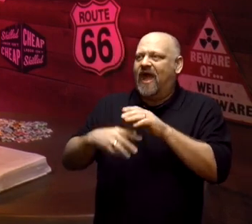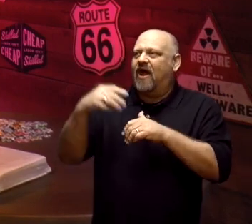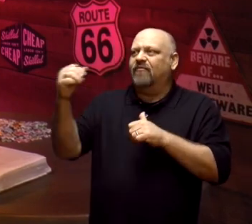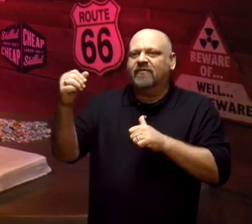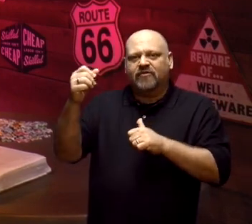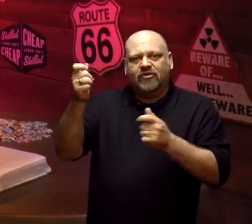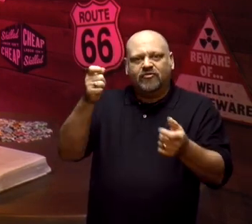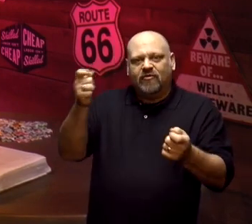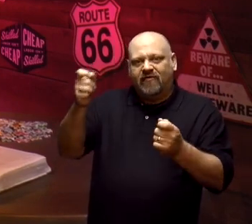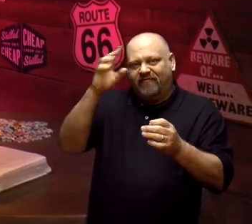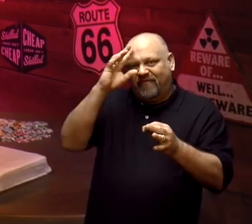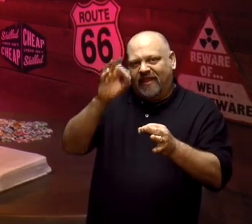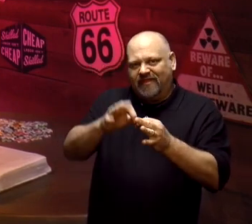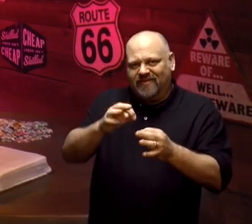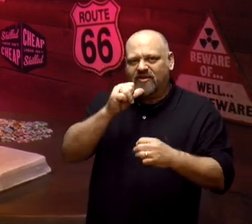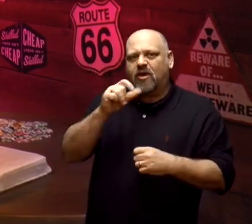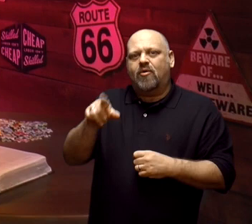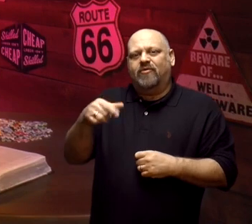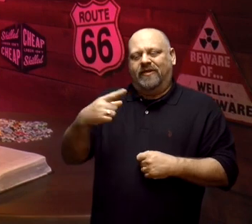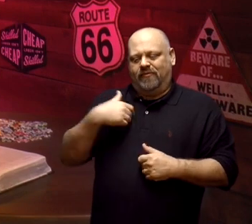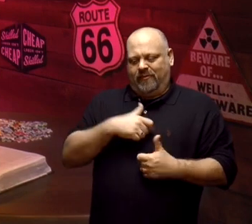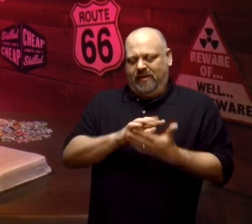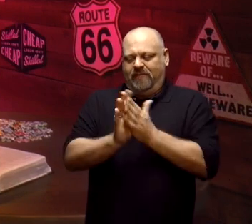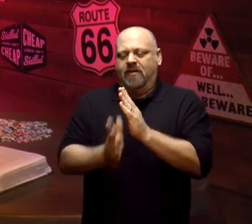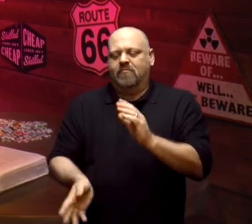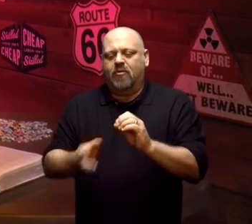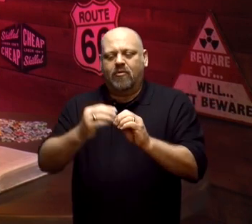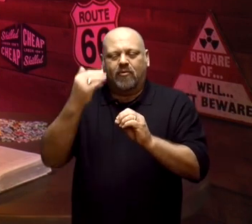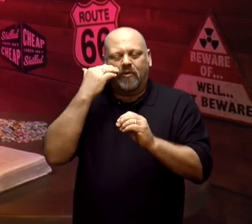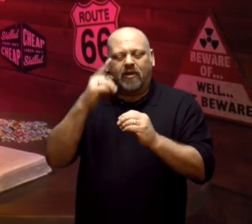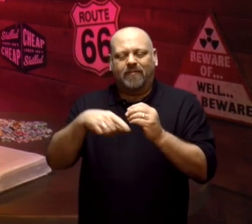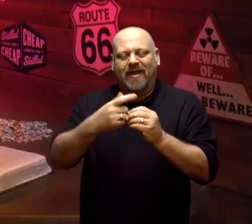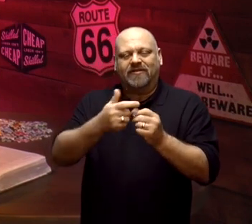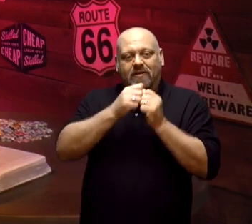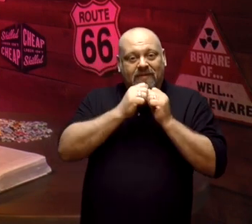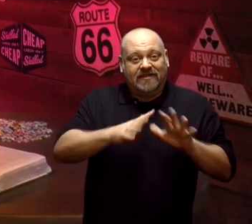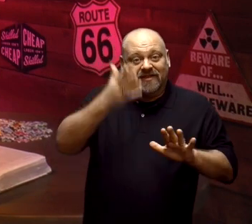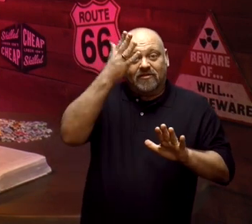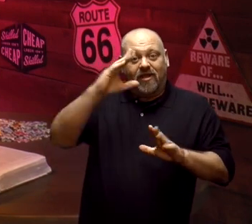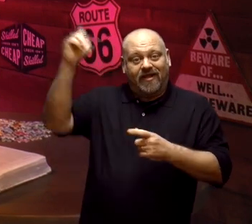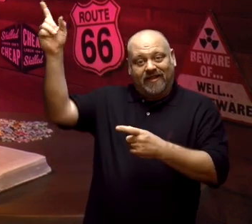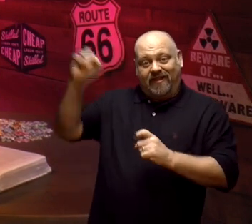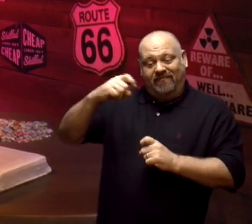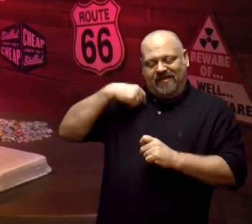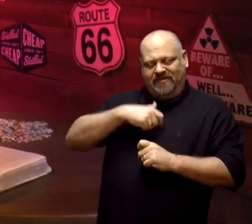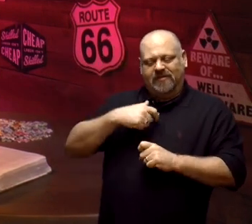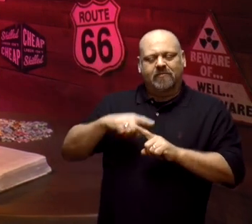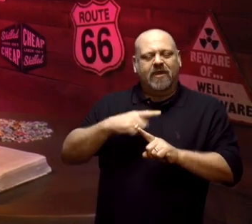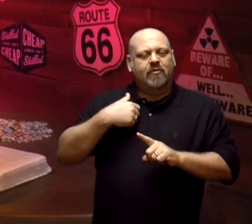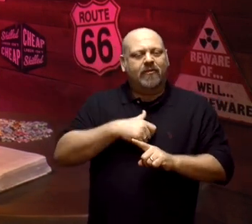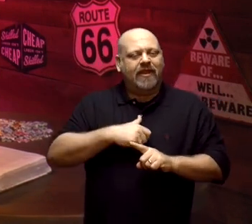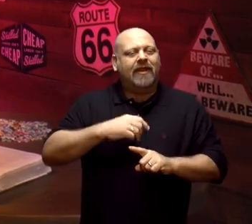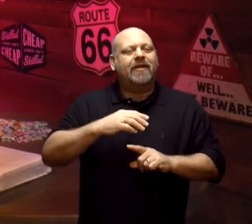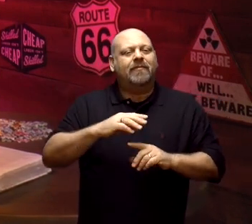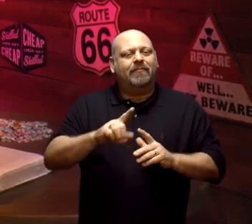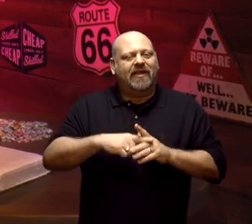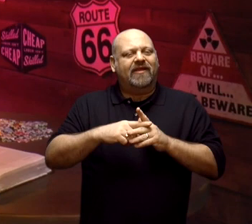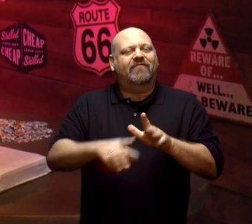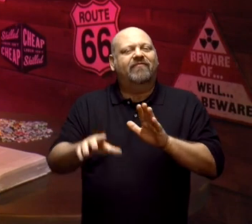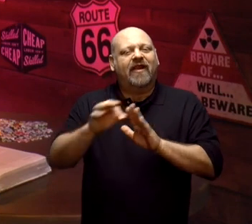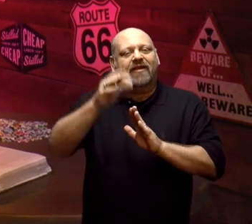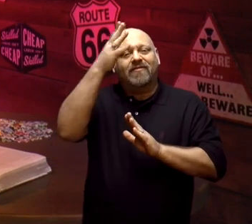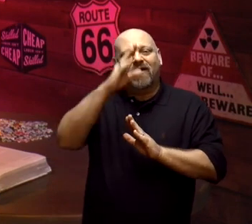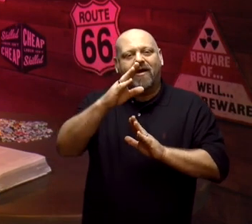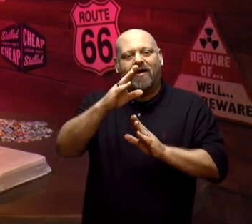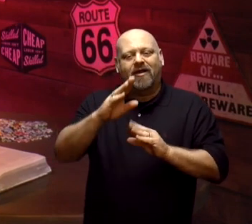more aware of the blessings that God has provided to us, but we begin to find God extending blessings through us